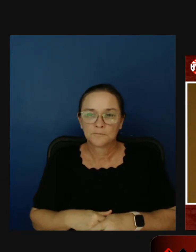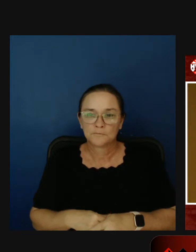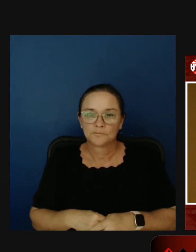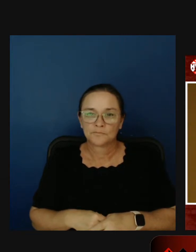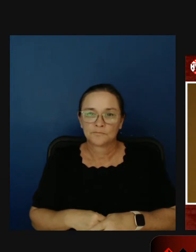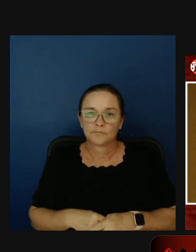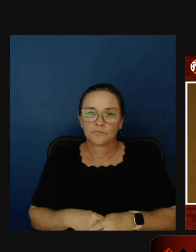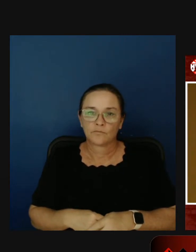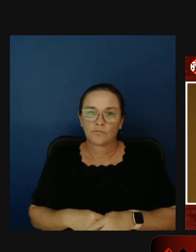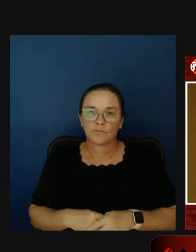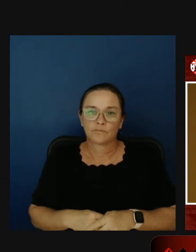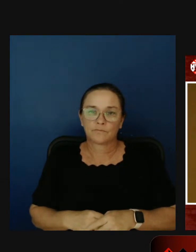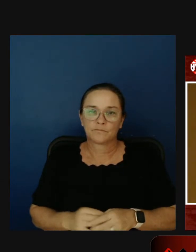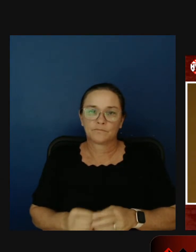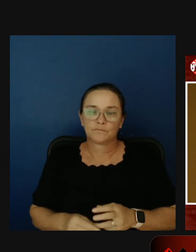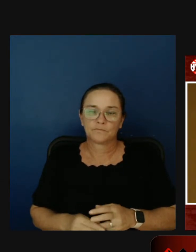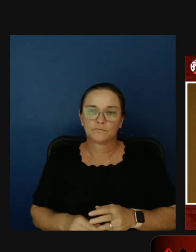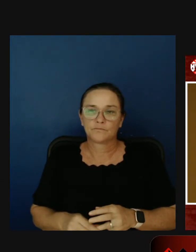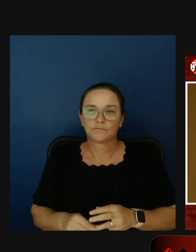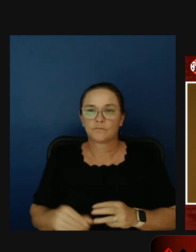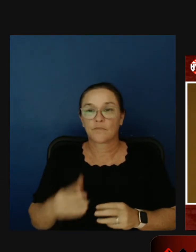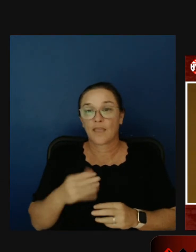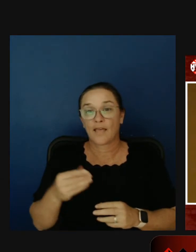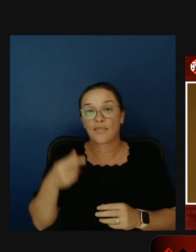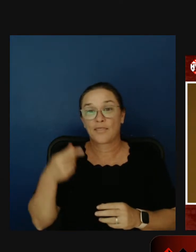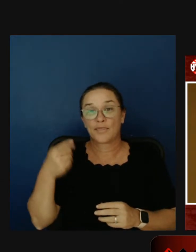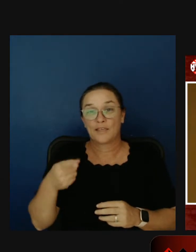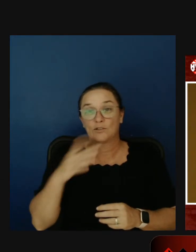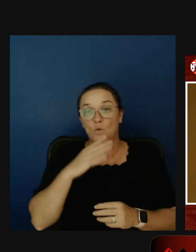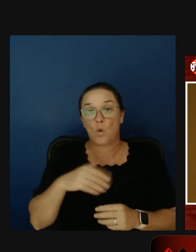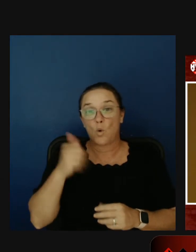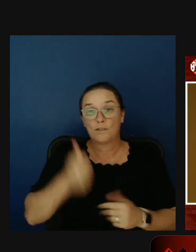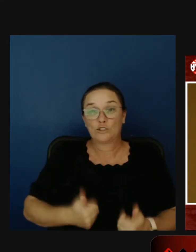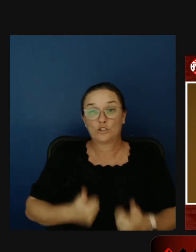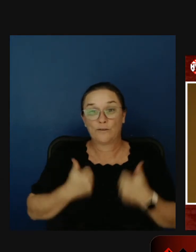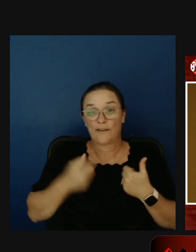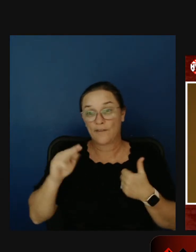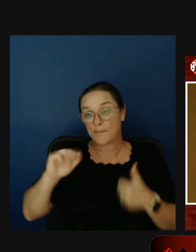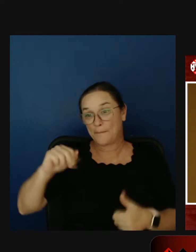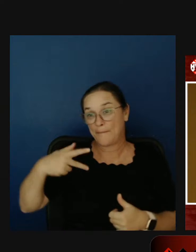yep. And this is the oldest surviving map that